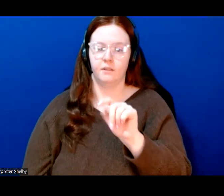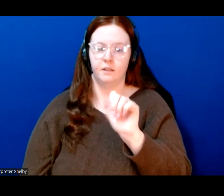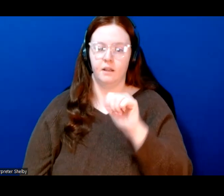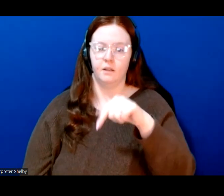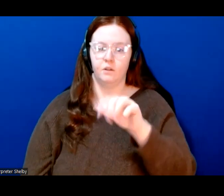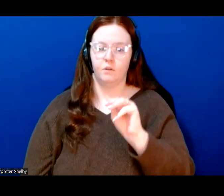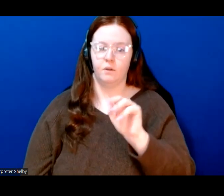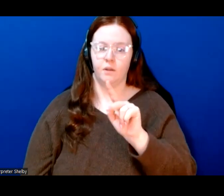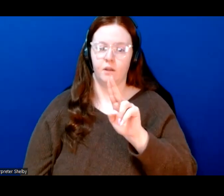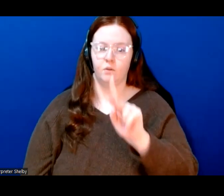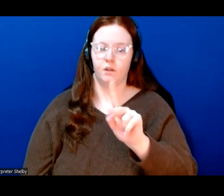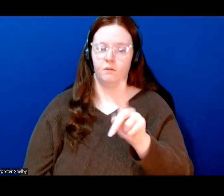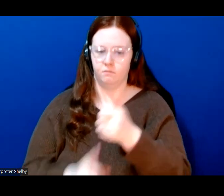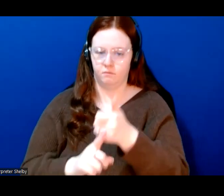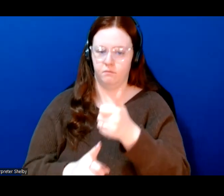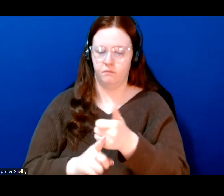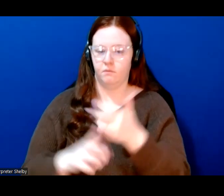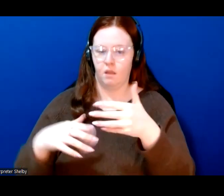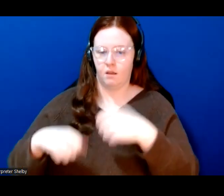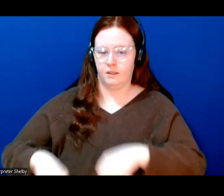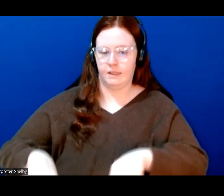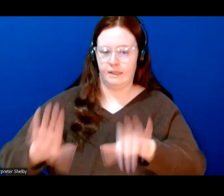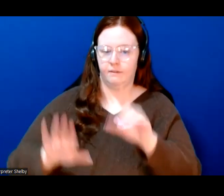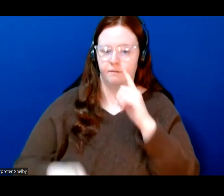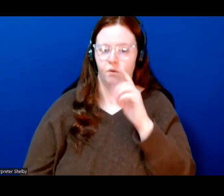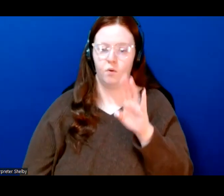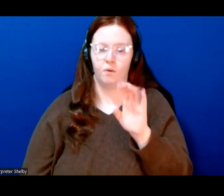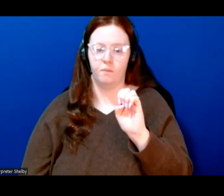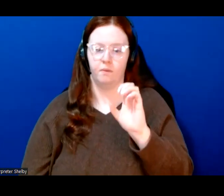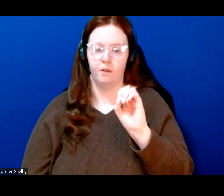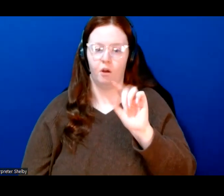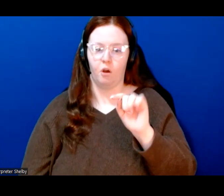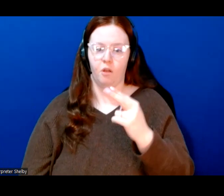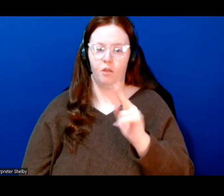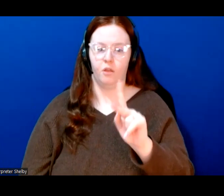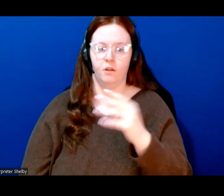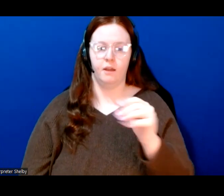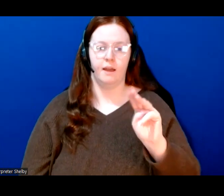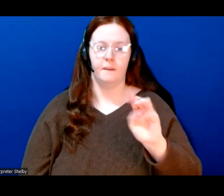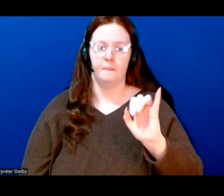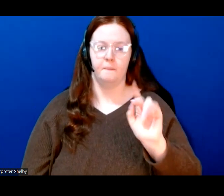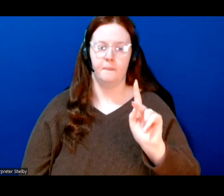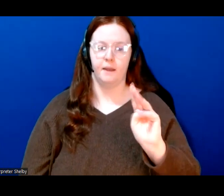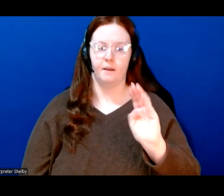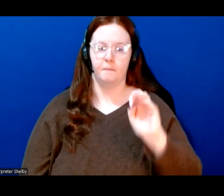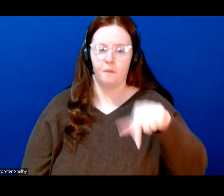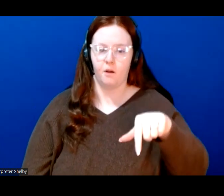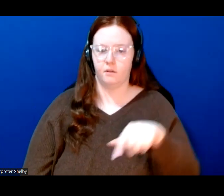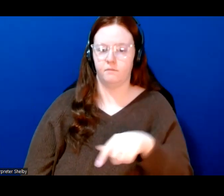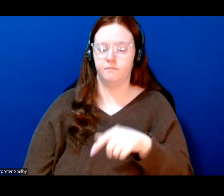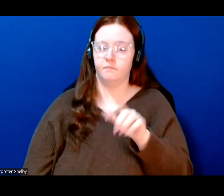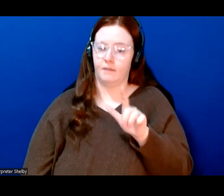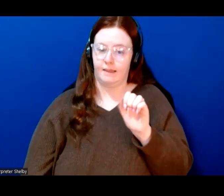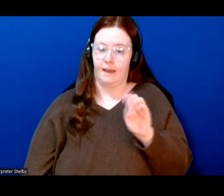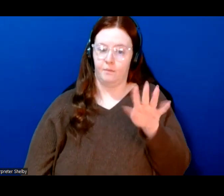territory of the Beothuk and the Mi'kmaq. And we acknowledge Labrador as the traditional ancestral